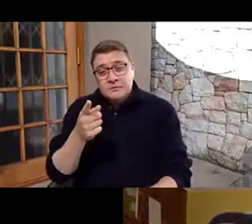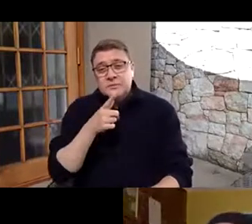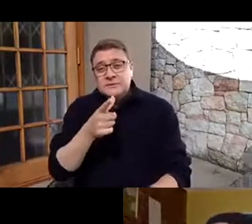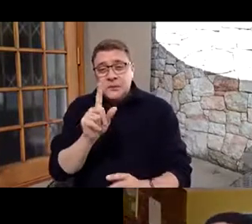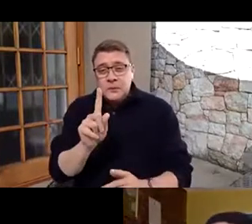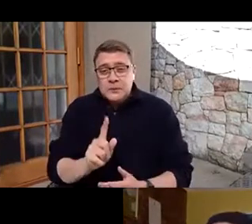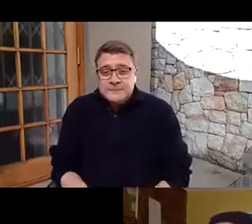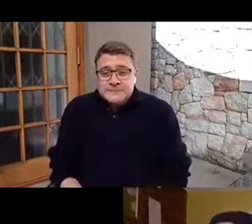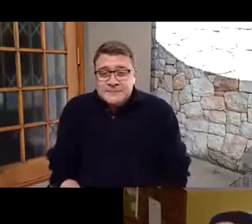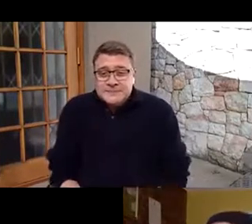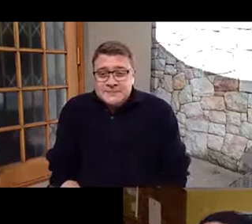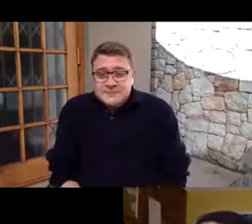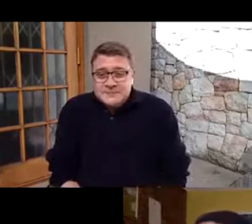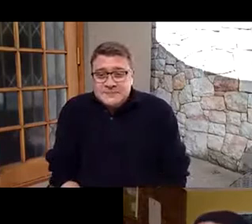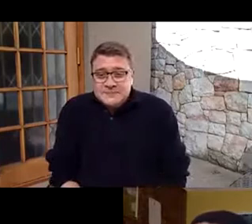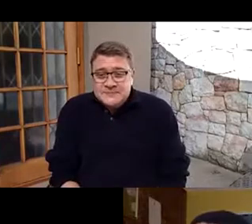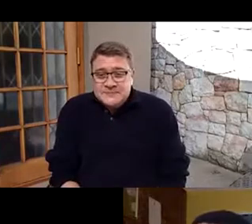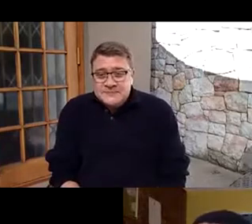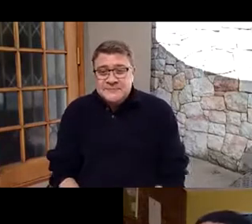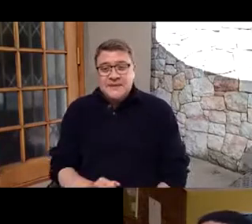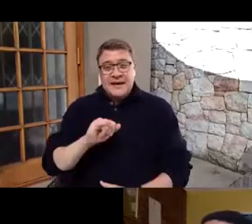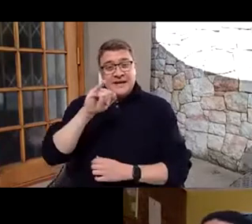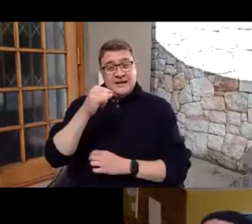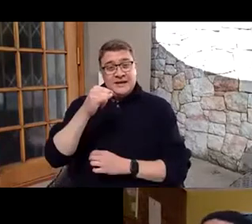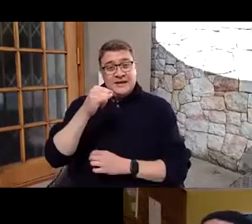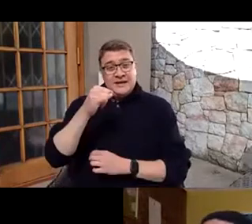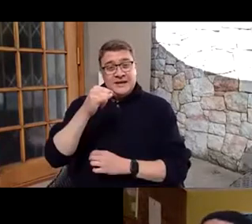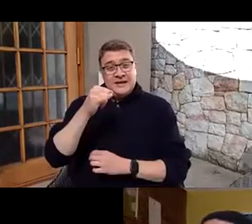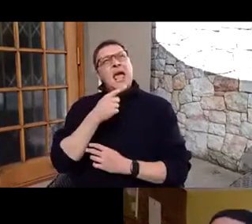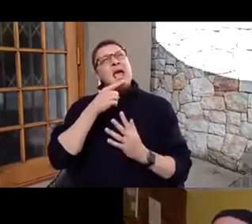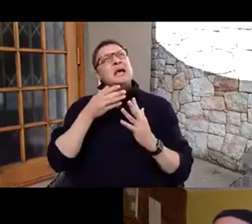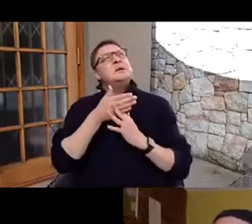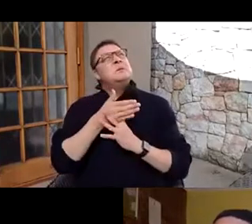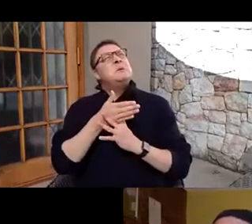C. So for me, I would say